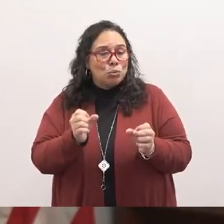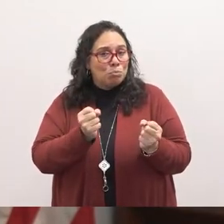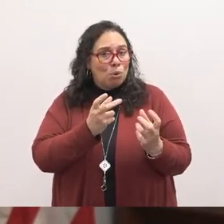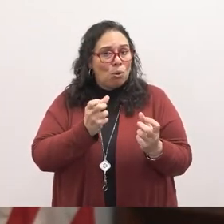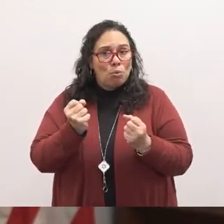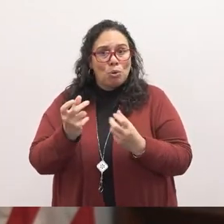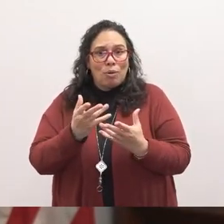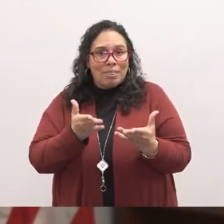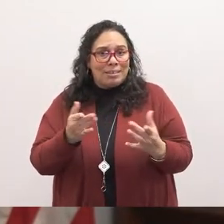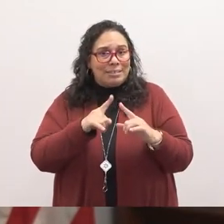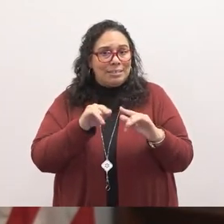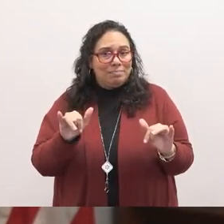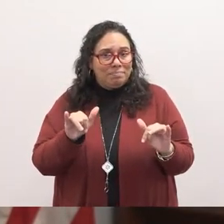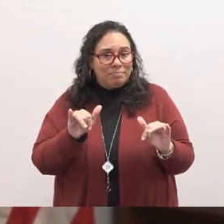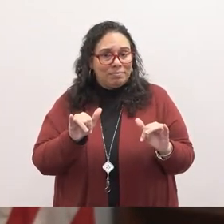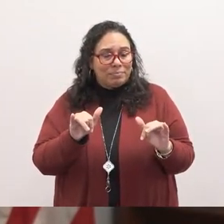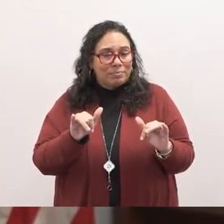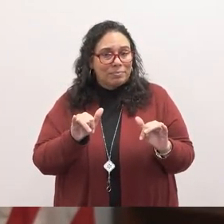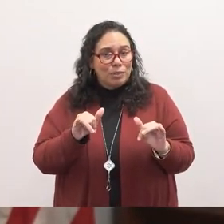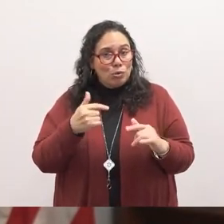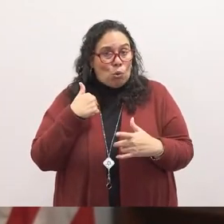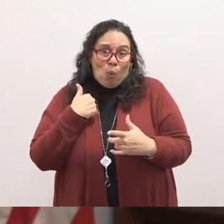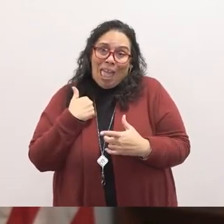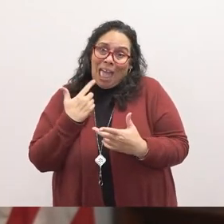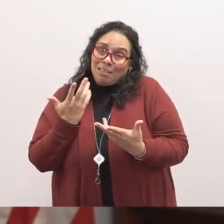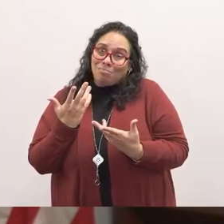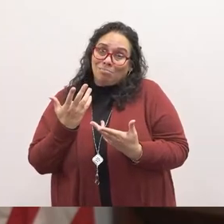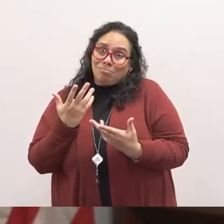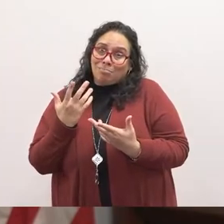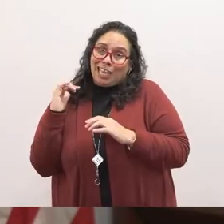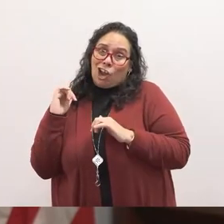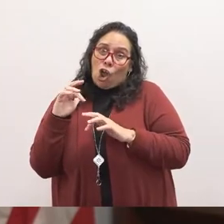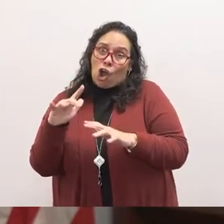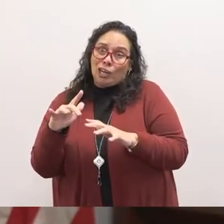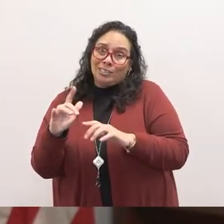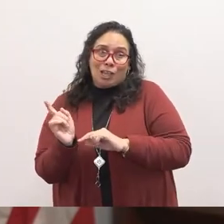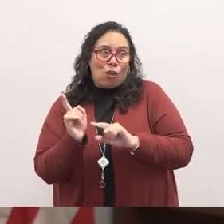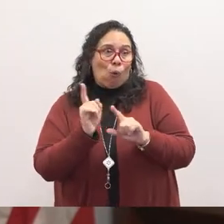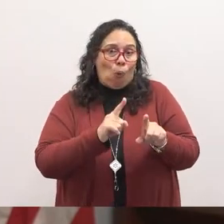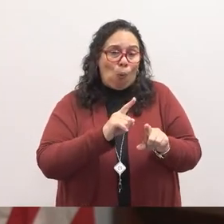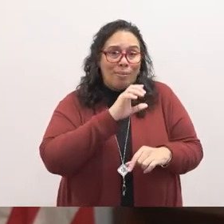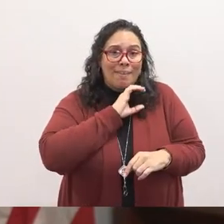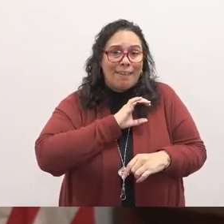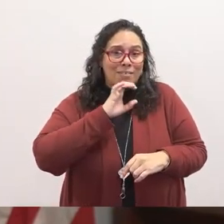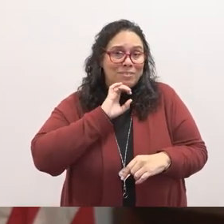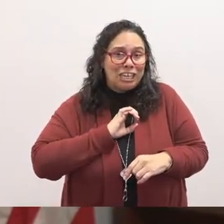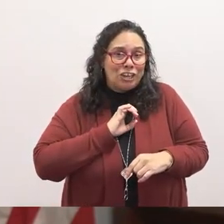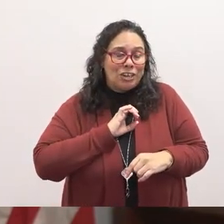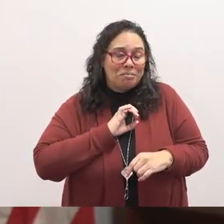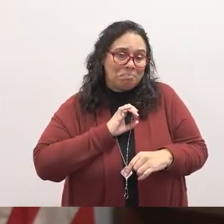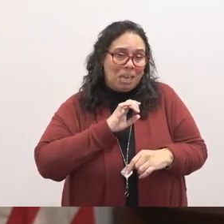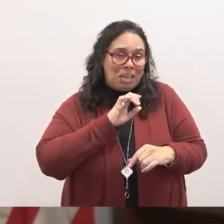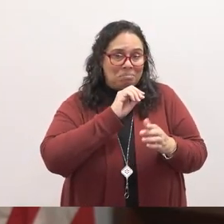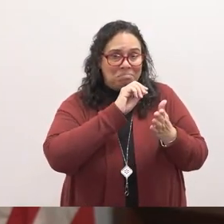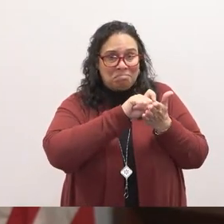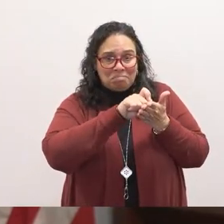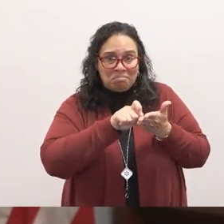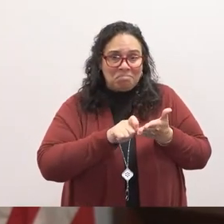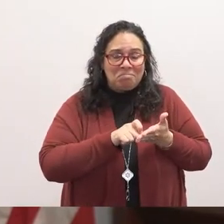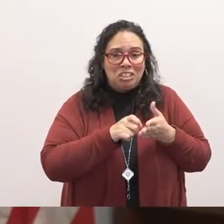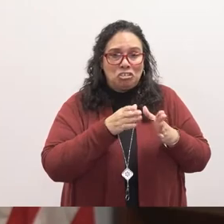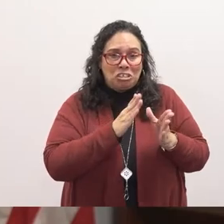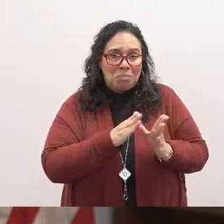at the same time. And so we had a captive audience there that literally could just walk into the cafeteria. And we had our